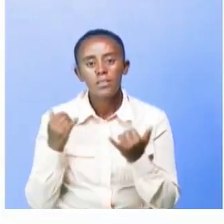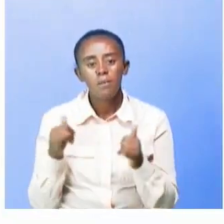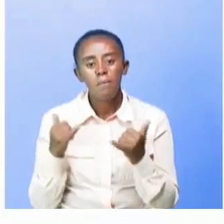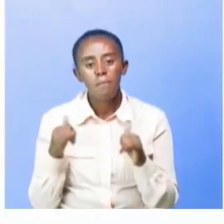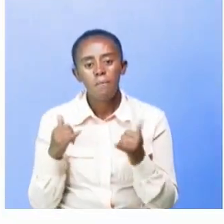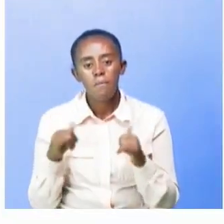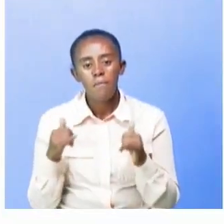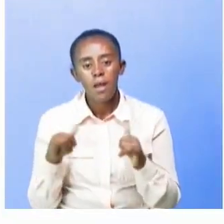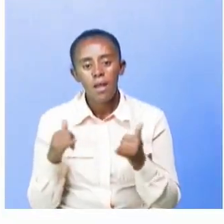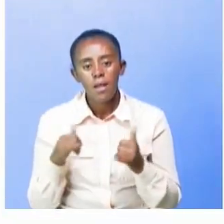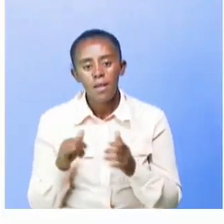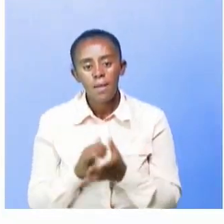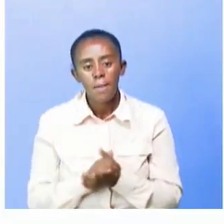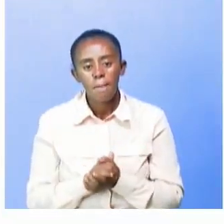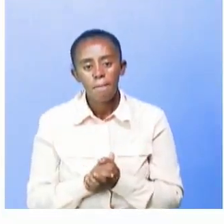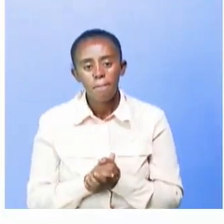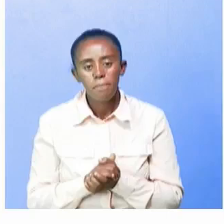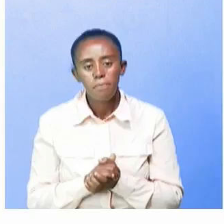had